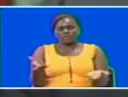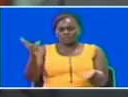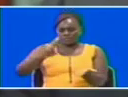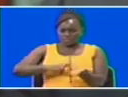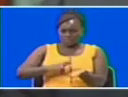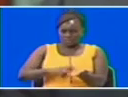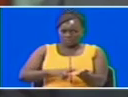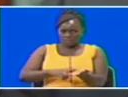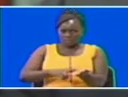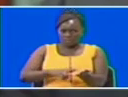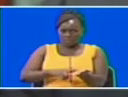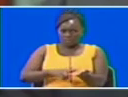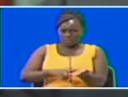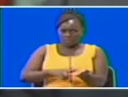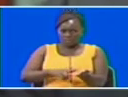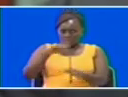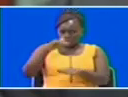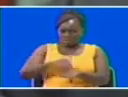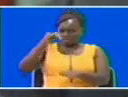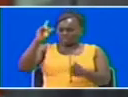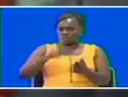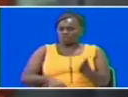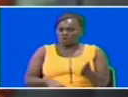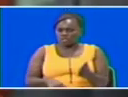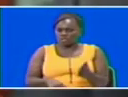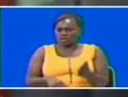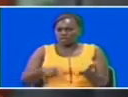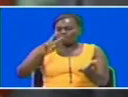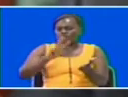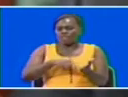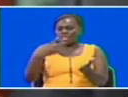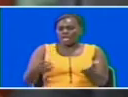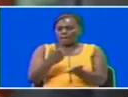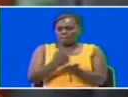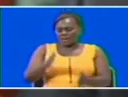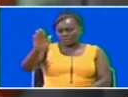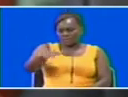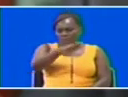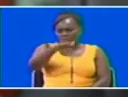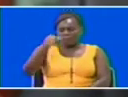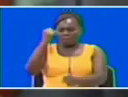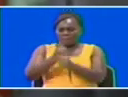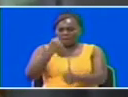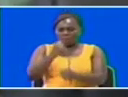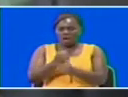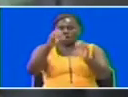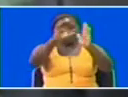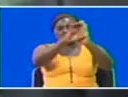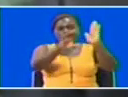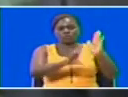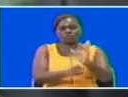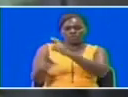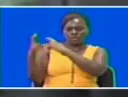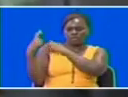lapsed and that window closed. The effect is there is total failure on the part of Parliament to perform a constitutional